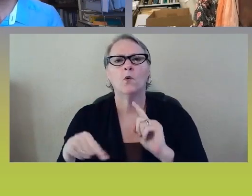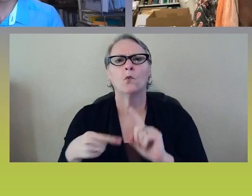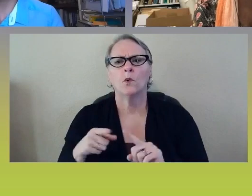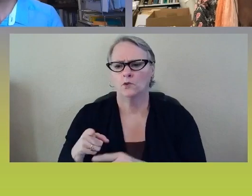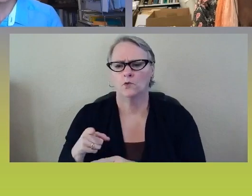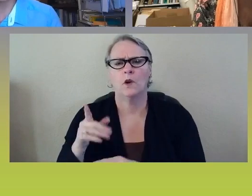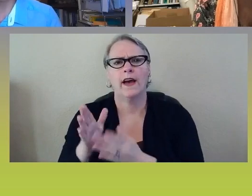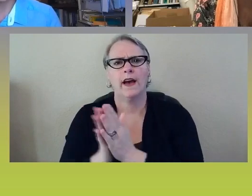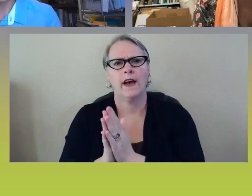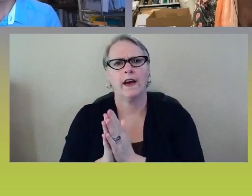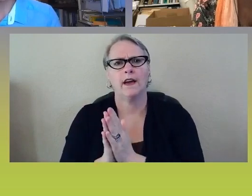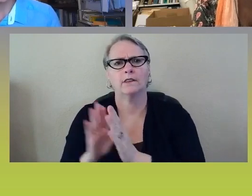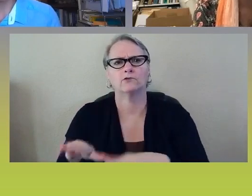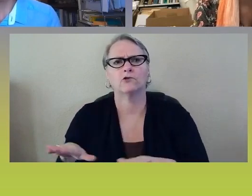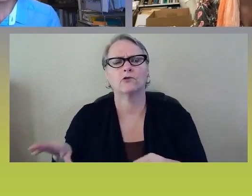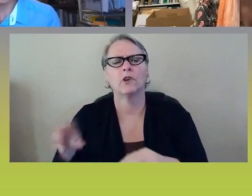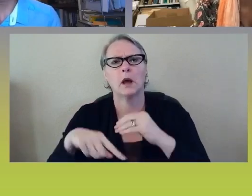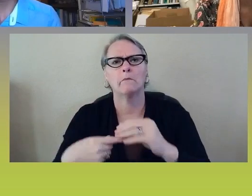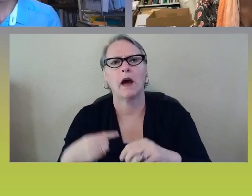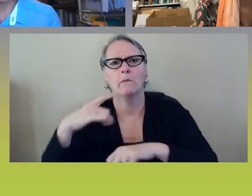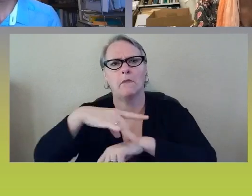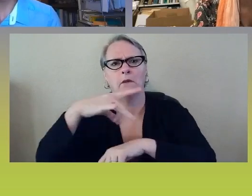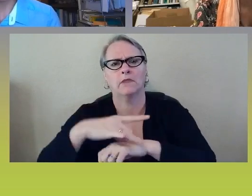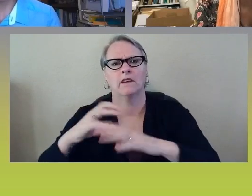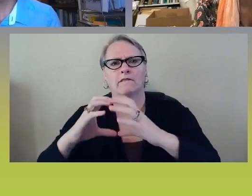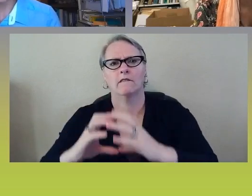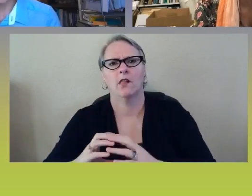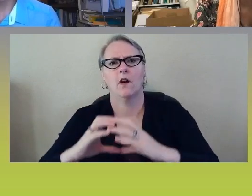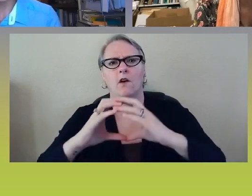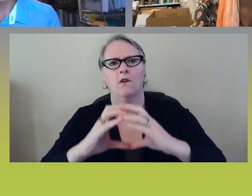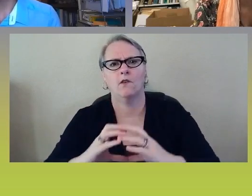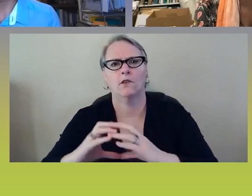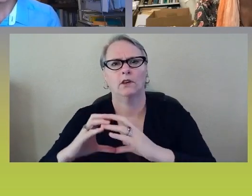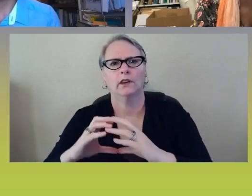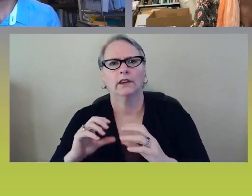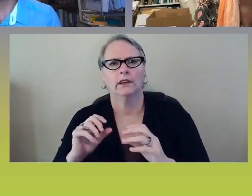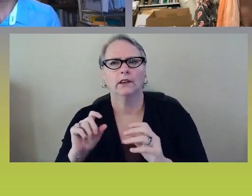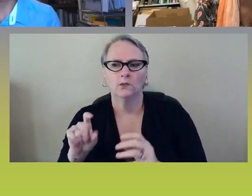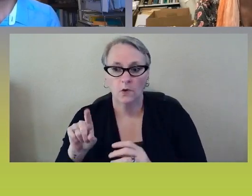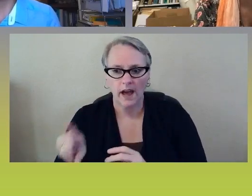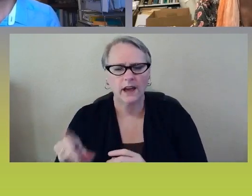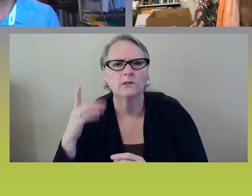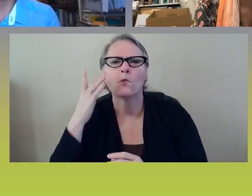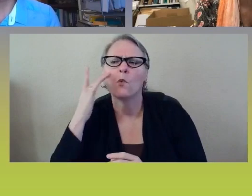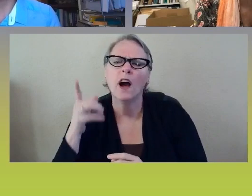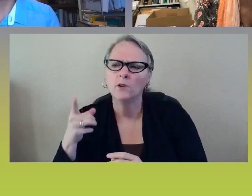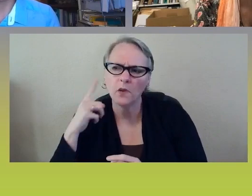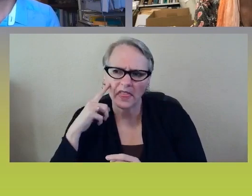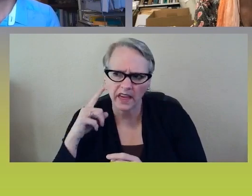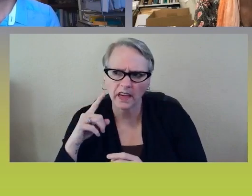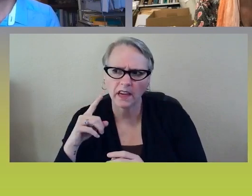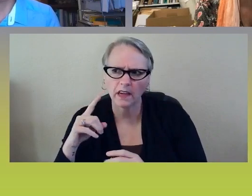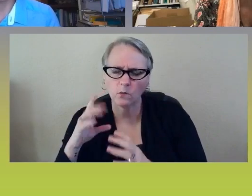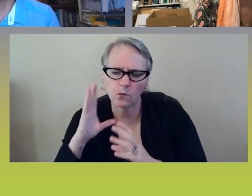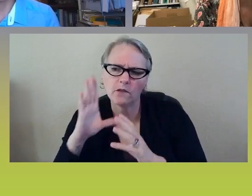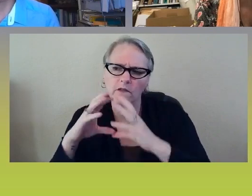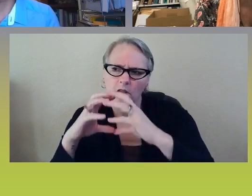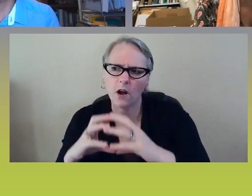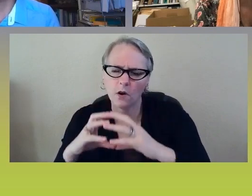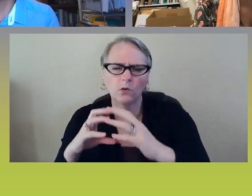if pumpkin float, were they also asked why they thought of that? If yes, what were some of their explanation